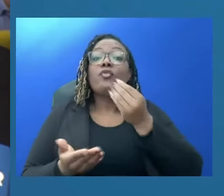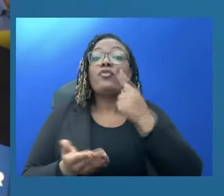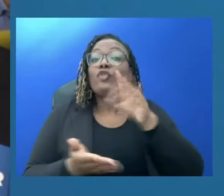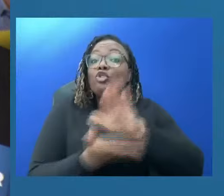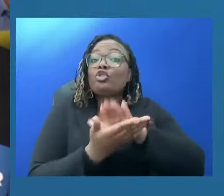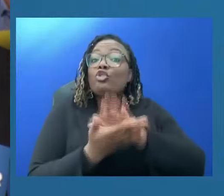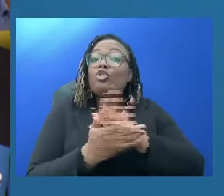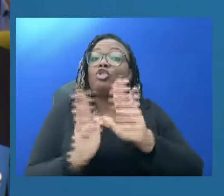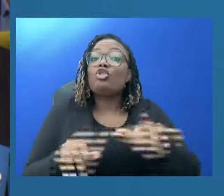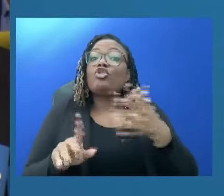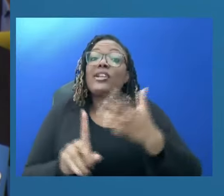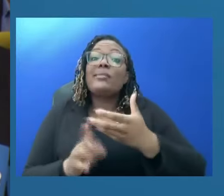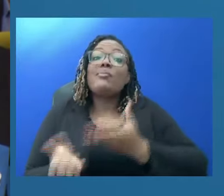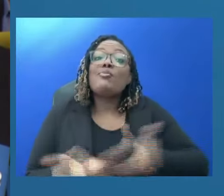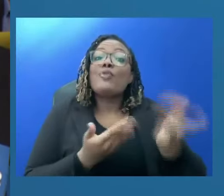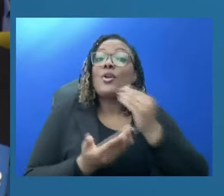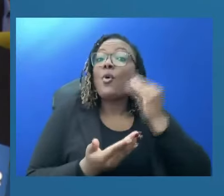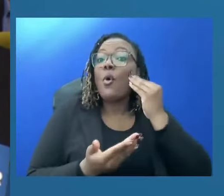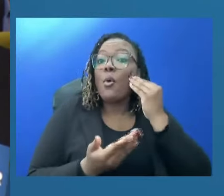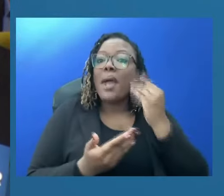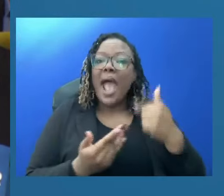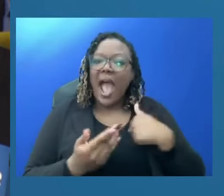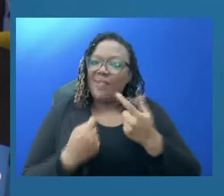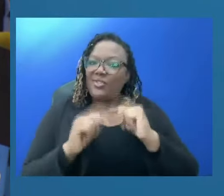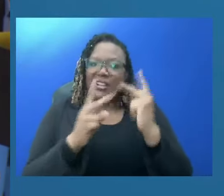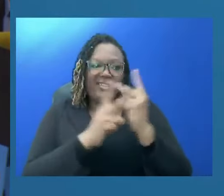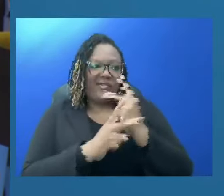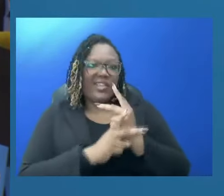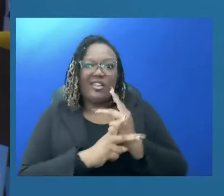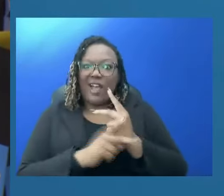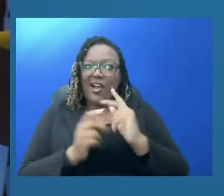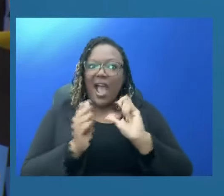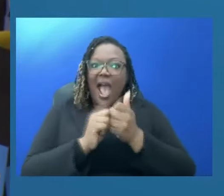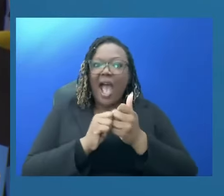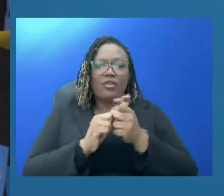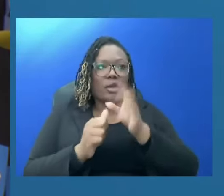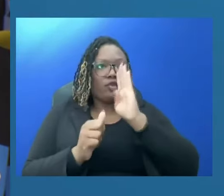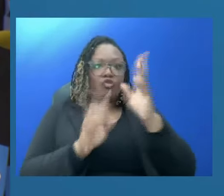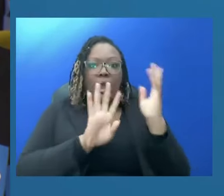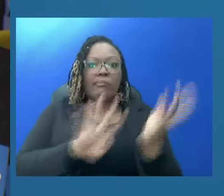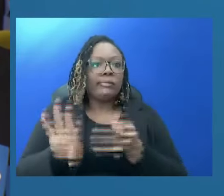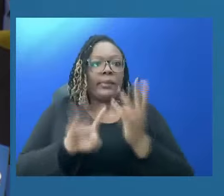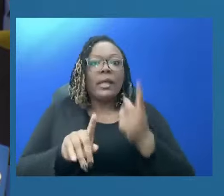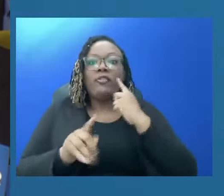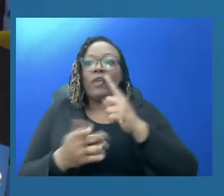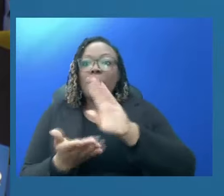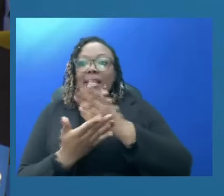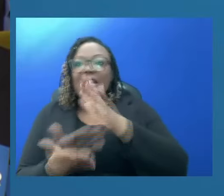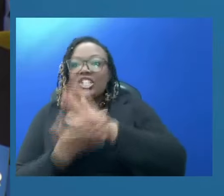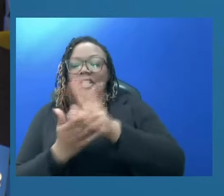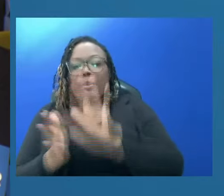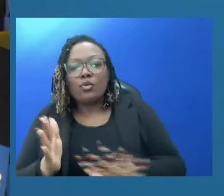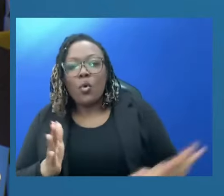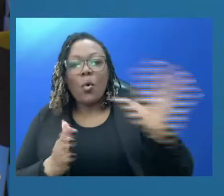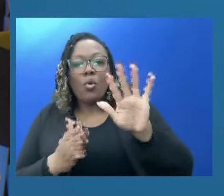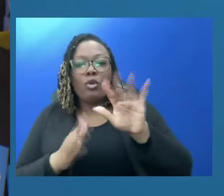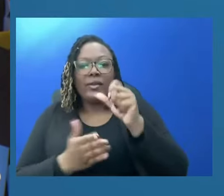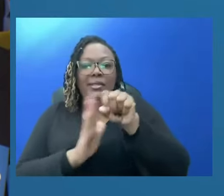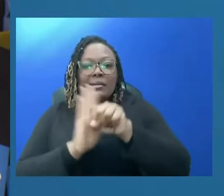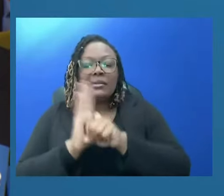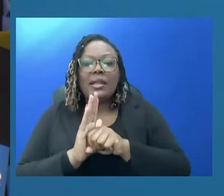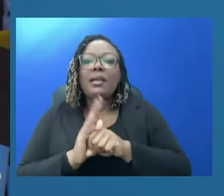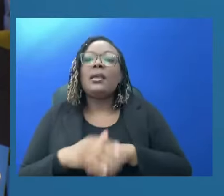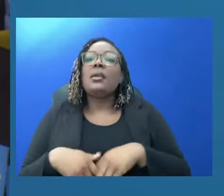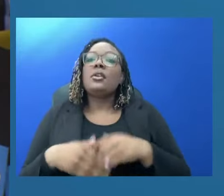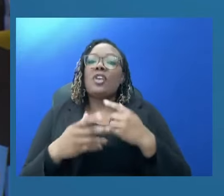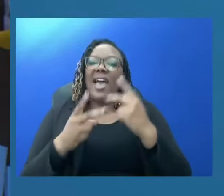that the kids can take home? Because I'm trying to find a real direct pipeline to the kitchen tables across this state. So I got to